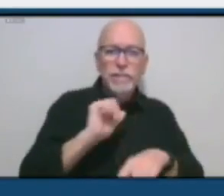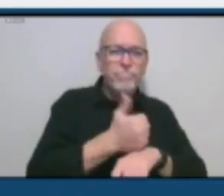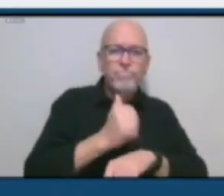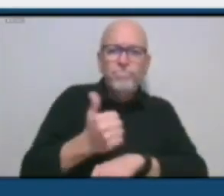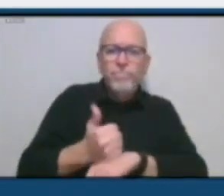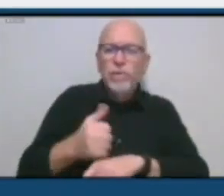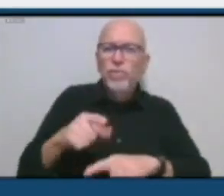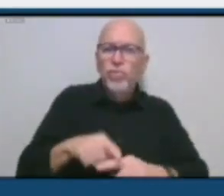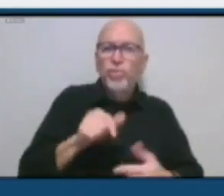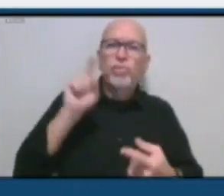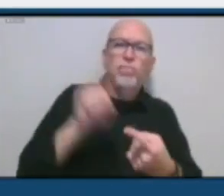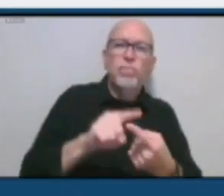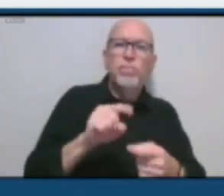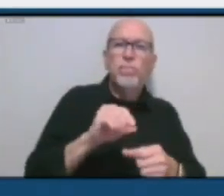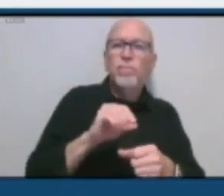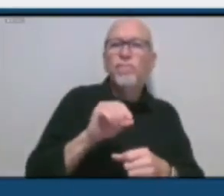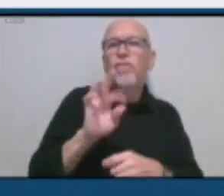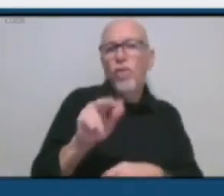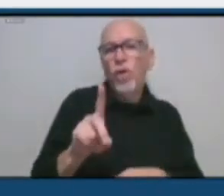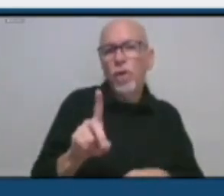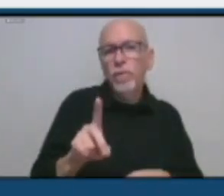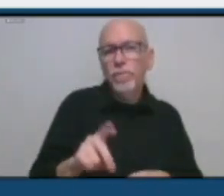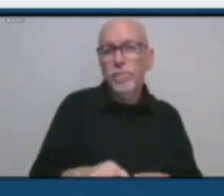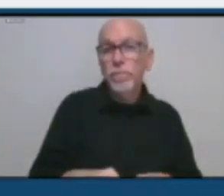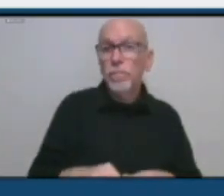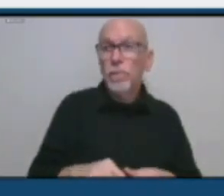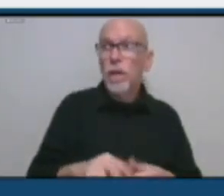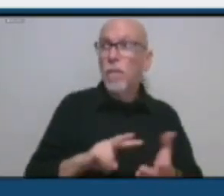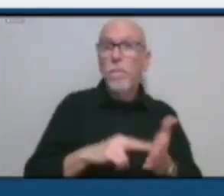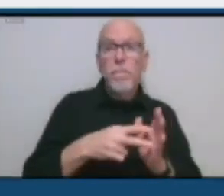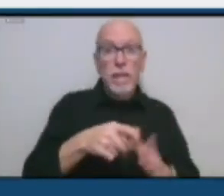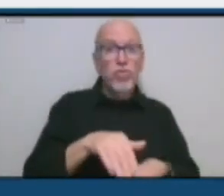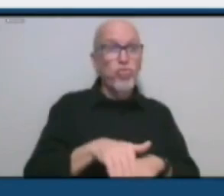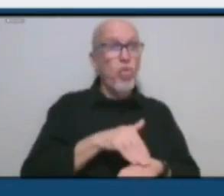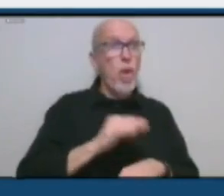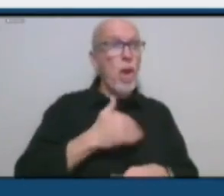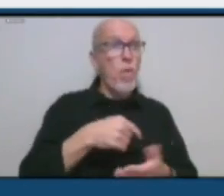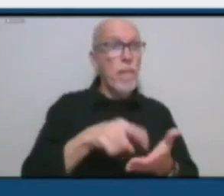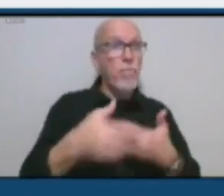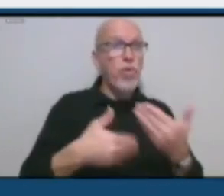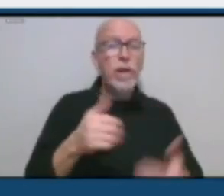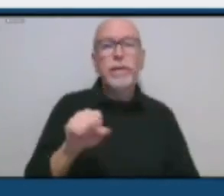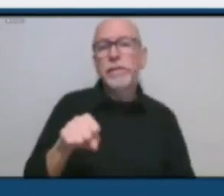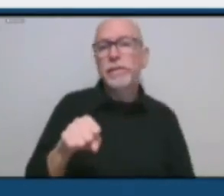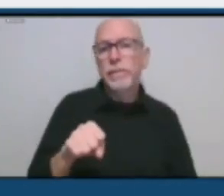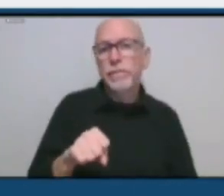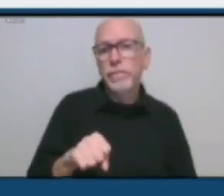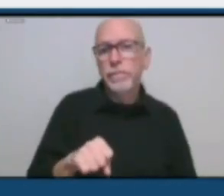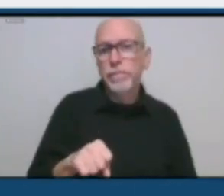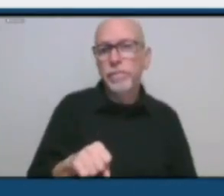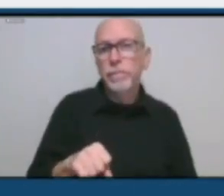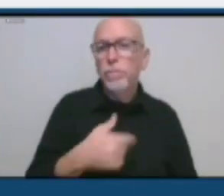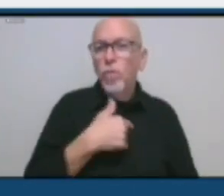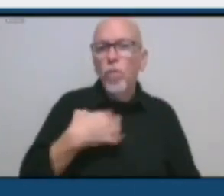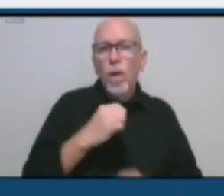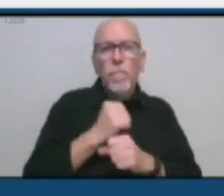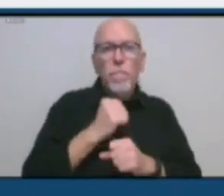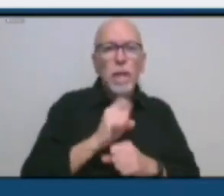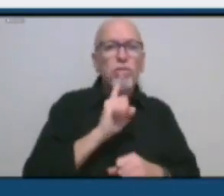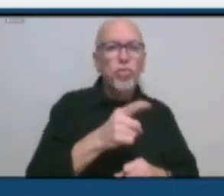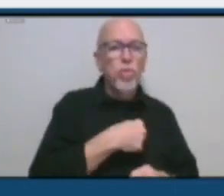does that slow down our payment process? Absolutely. We want to make sure that we are